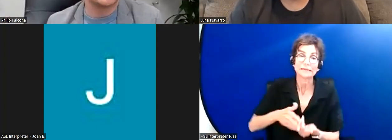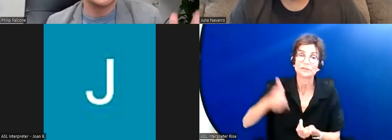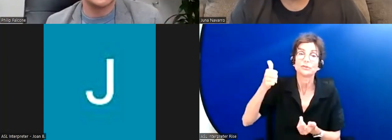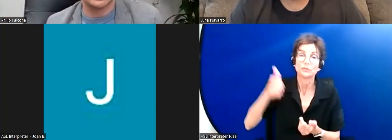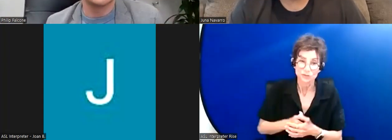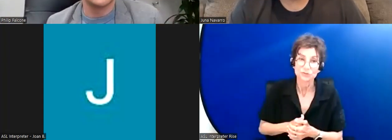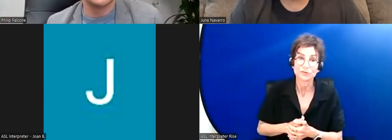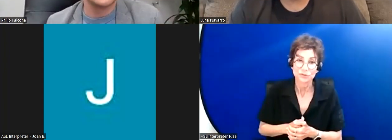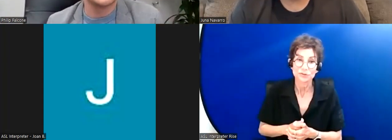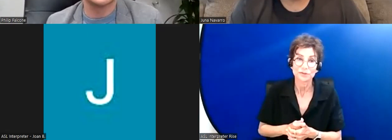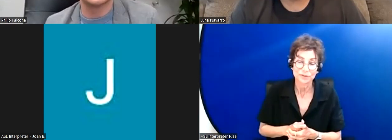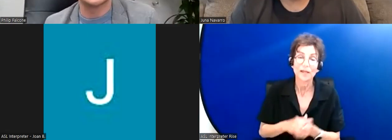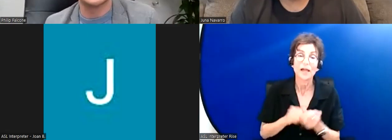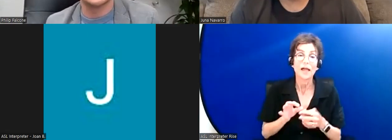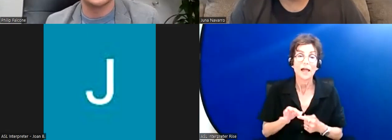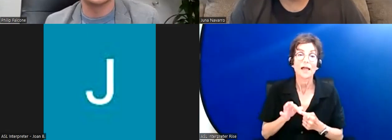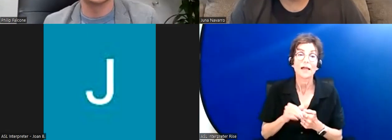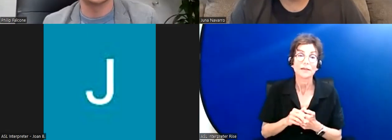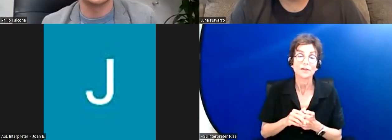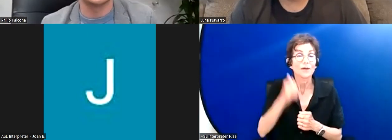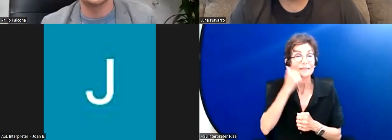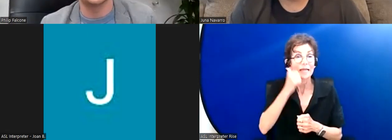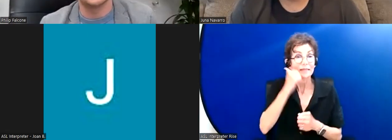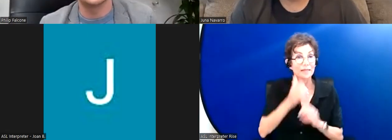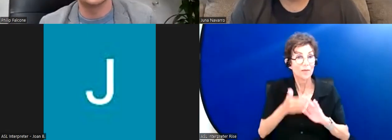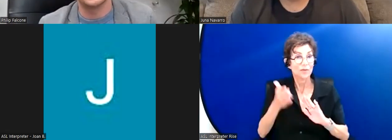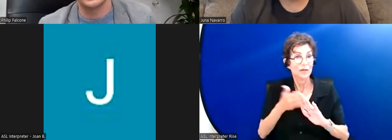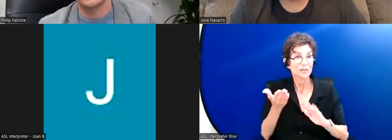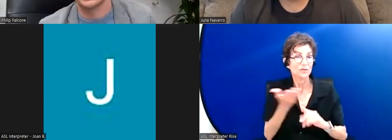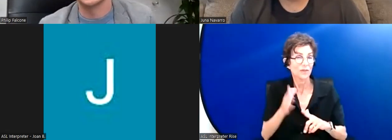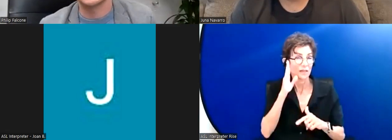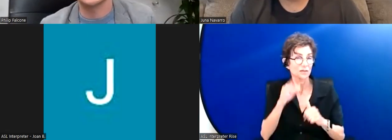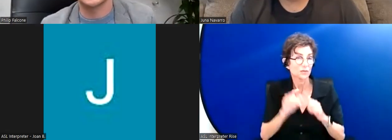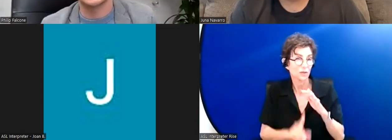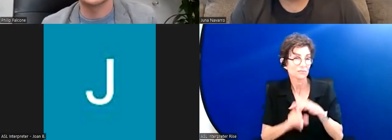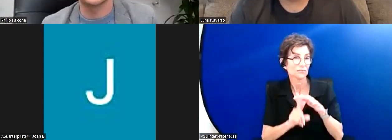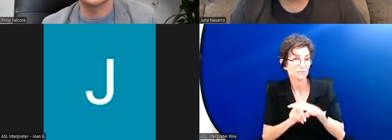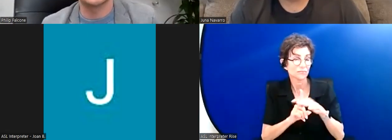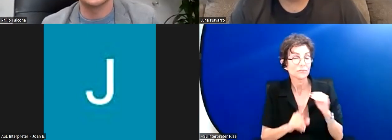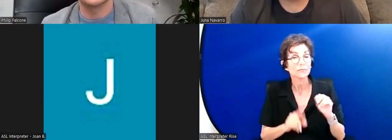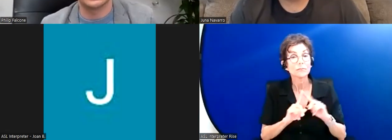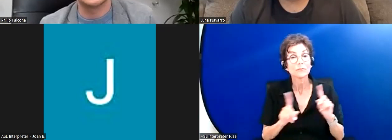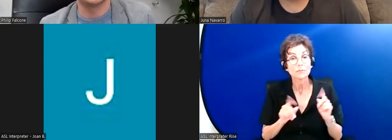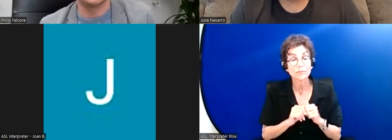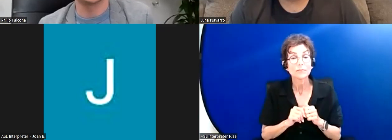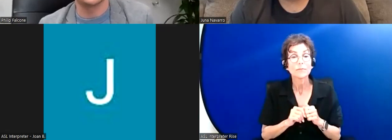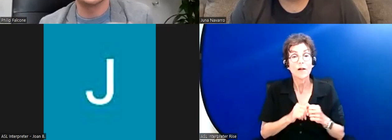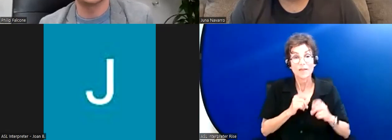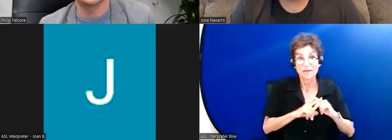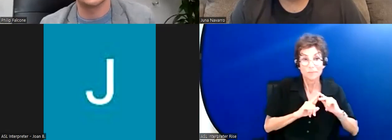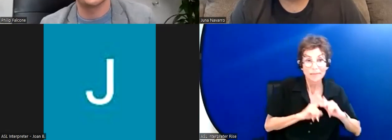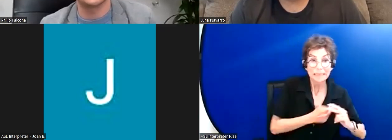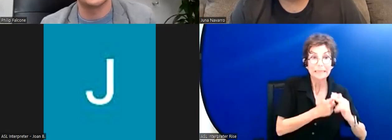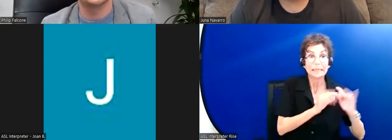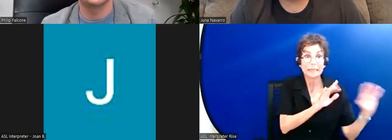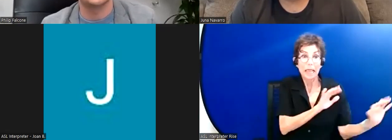said, parking, or kind of those just day-to-day operational things, those will arise. But from the logistical side of things, most stuff is already done before the artist even